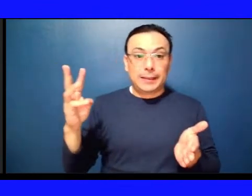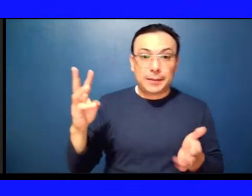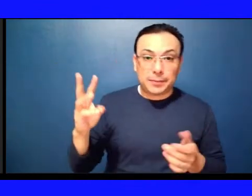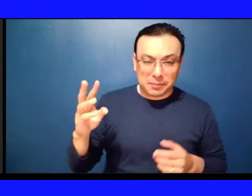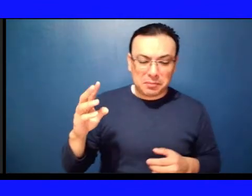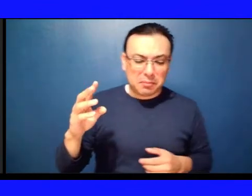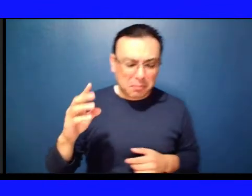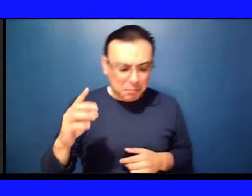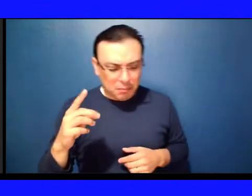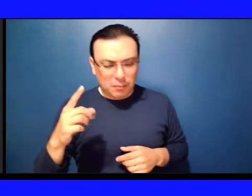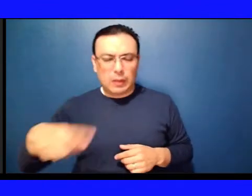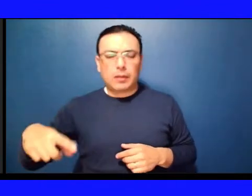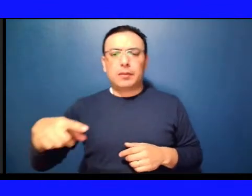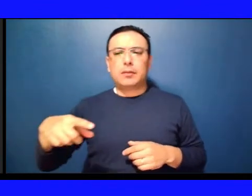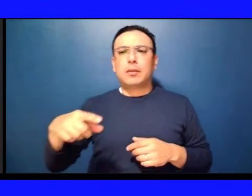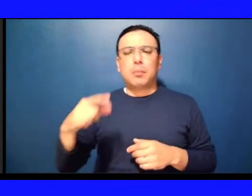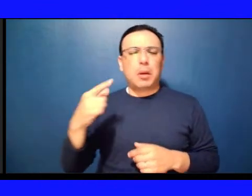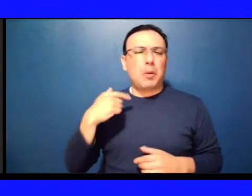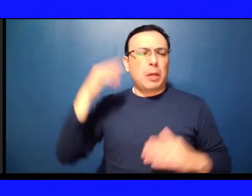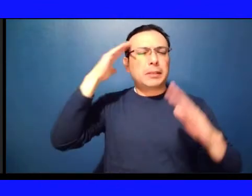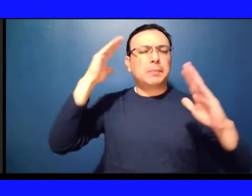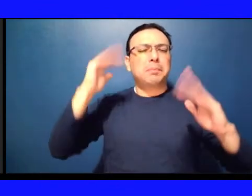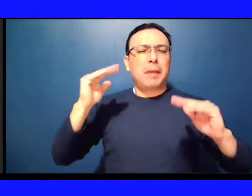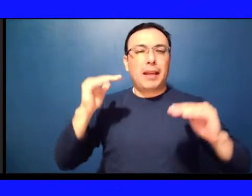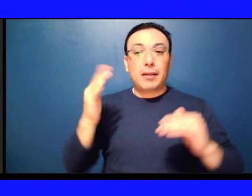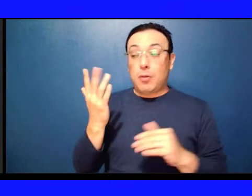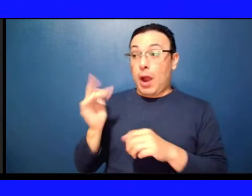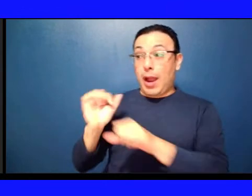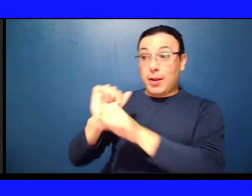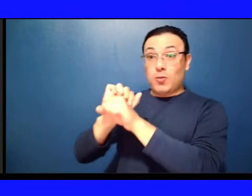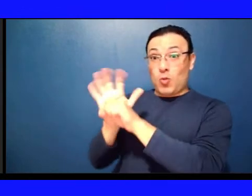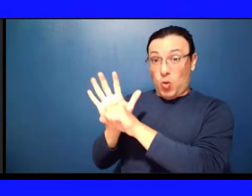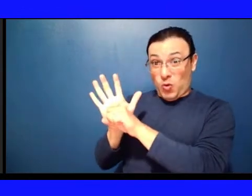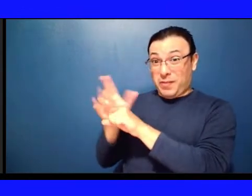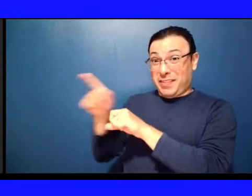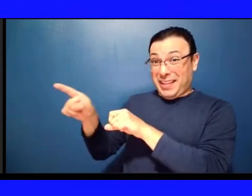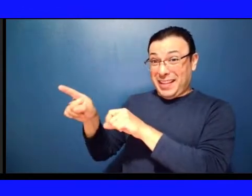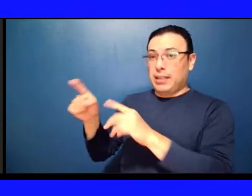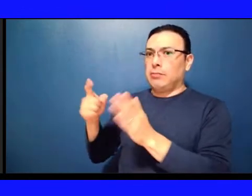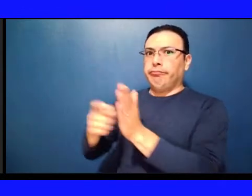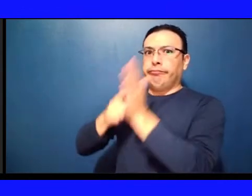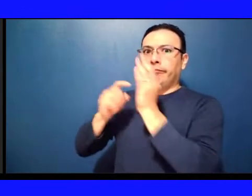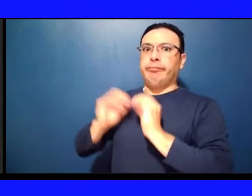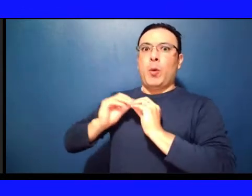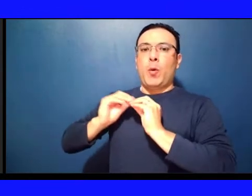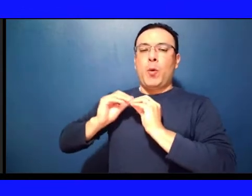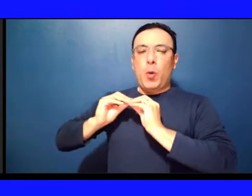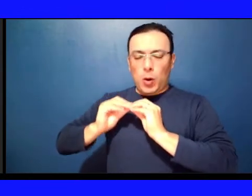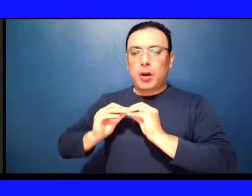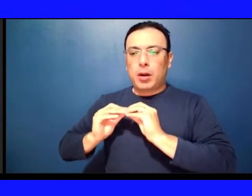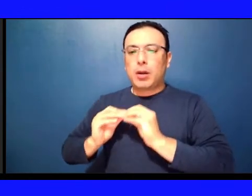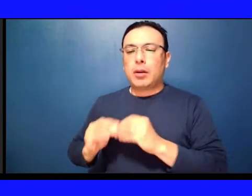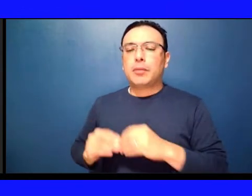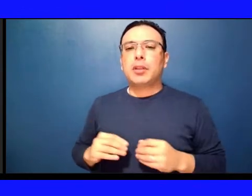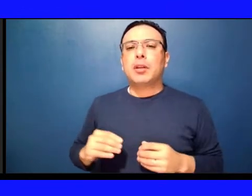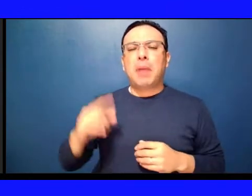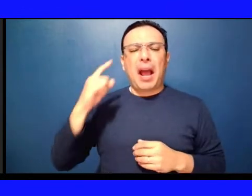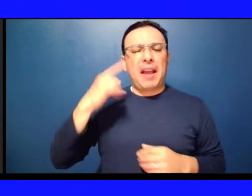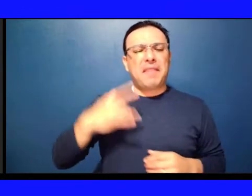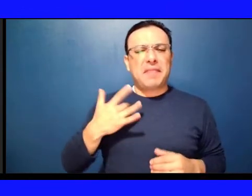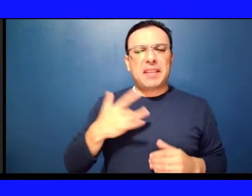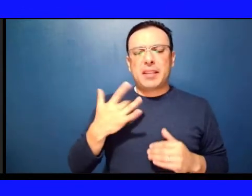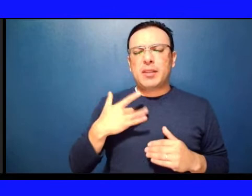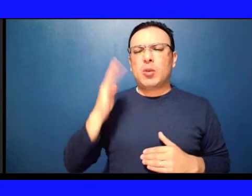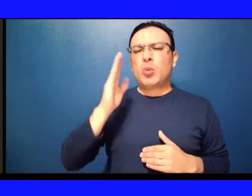For this one, pretty alarming drop from 55.7 to 44.7 for